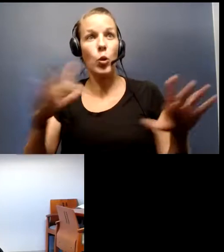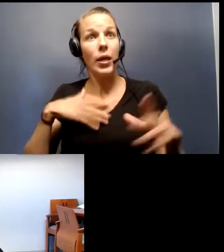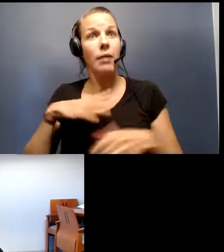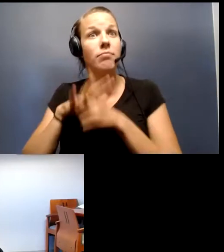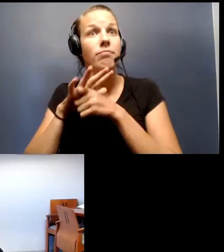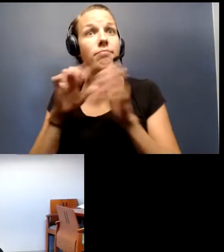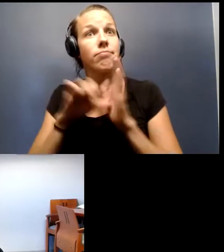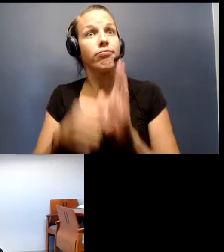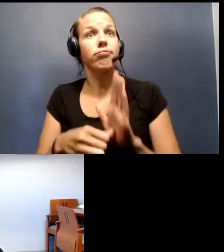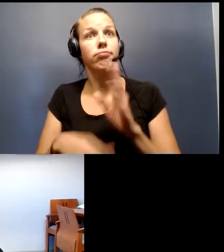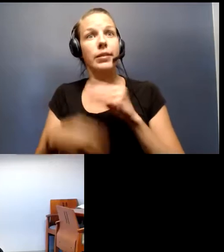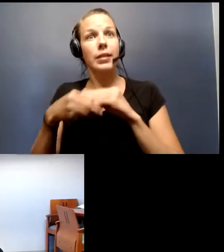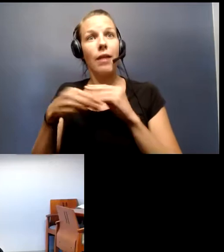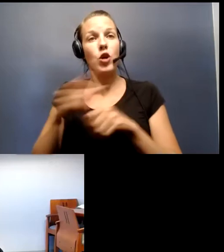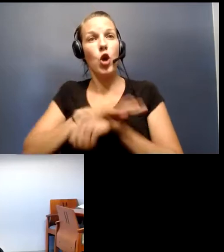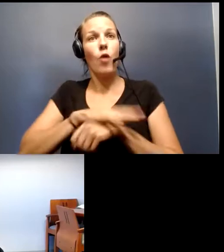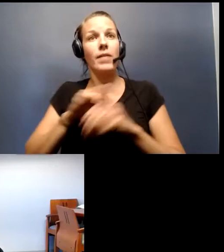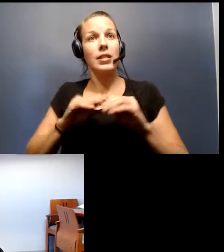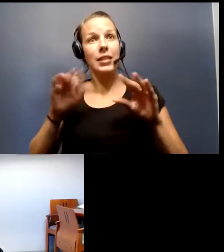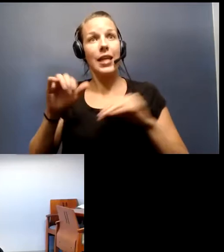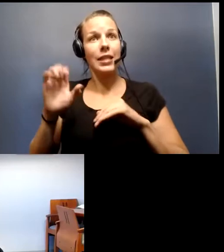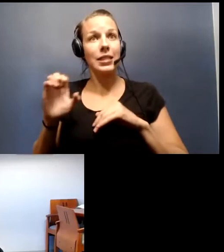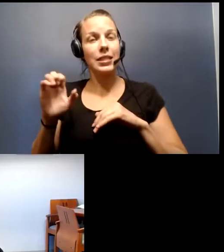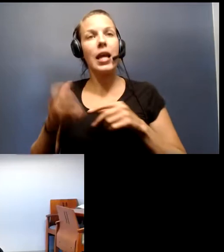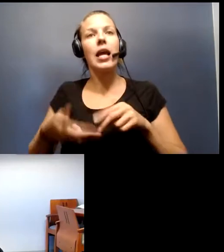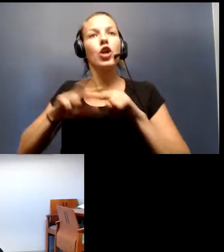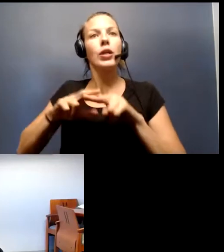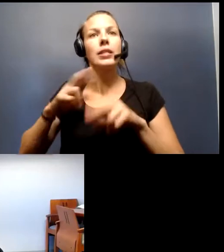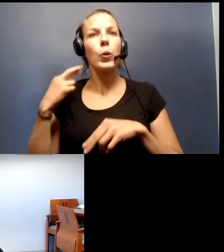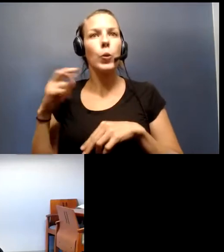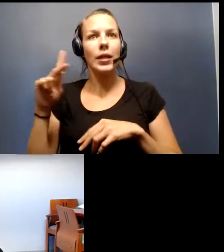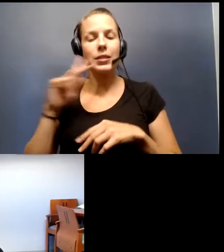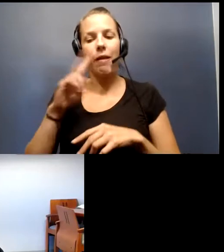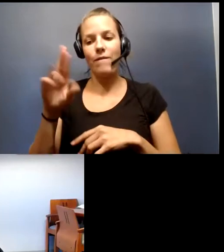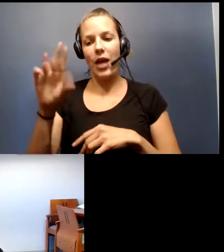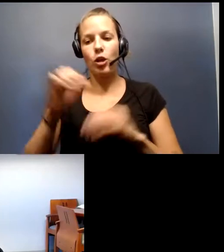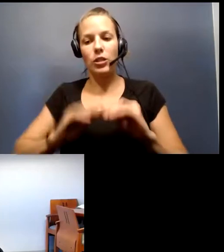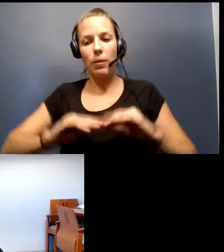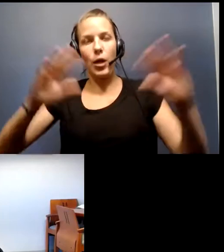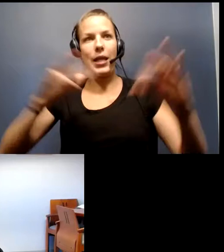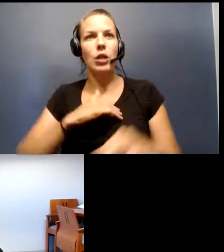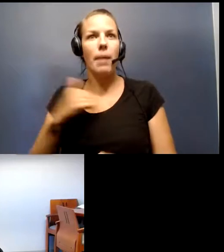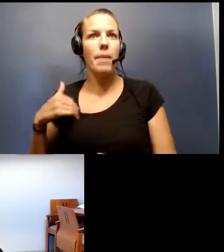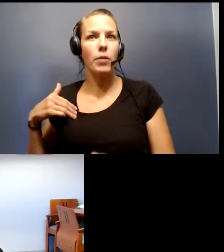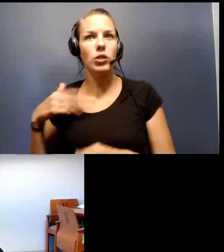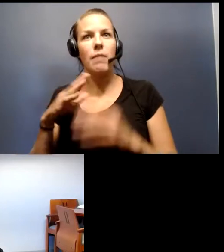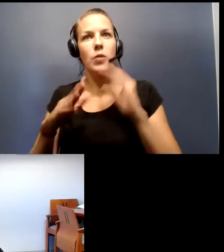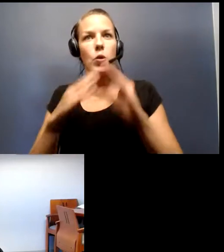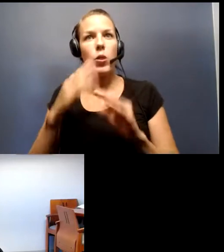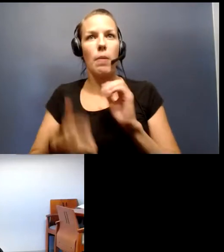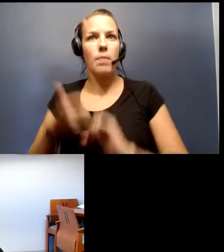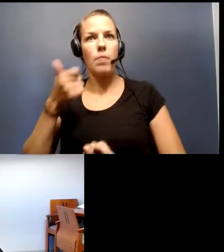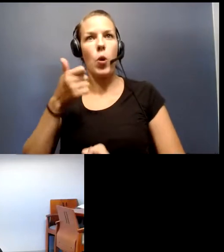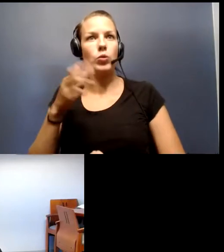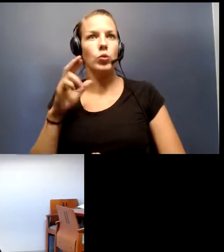additional cases of COVID-19 in our community increase the risk of virus spreading to members of our community who are at most